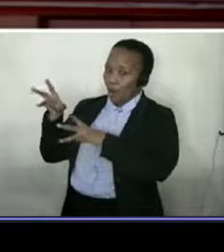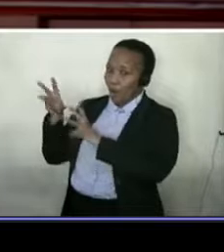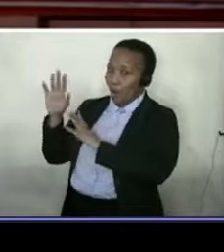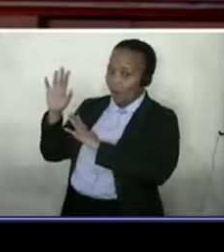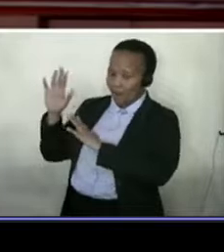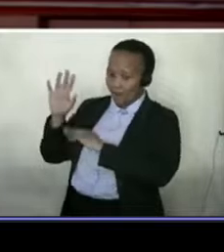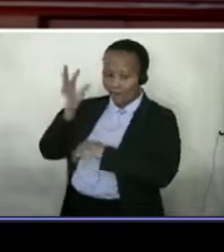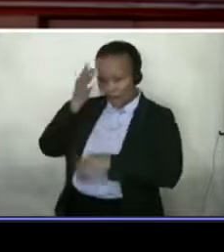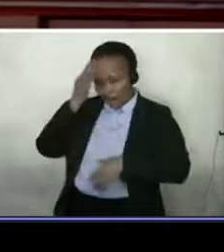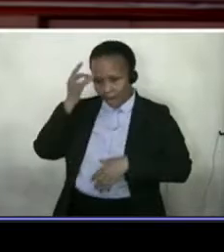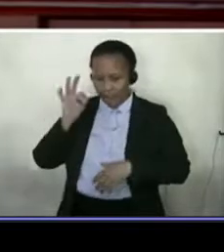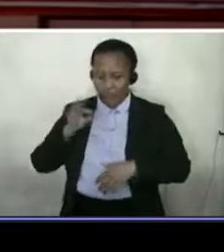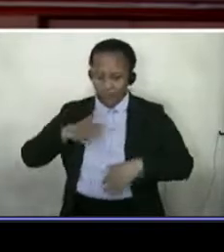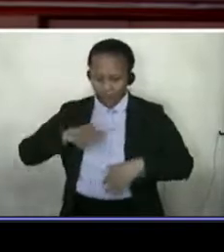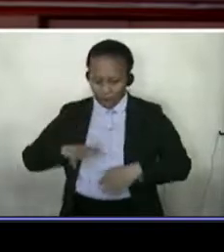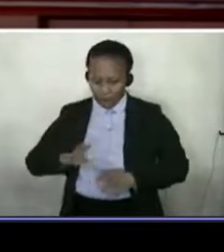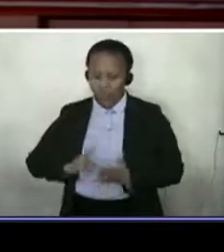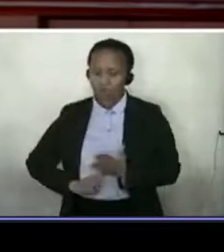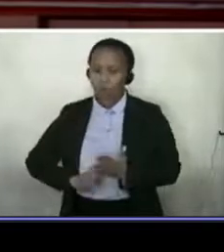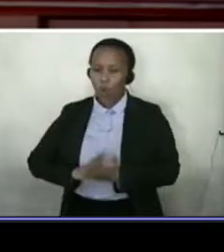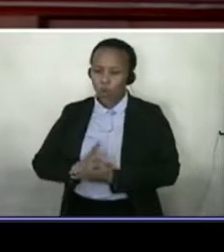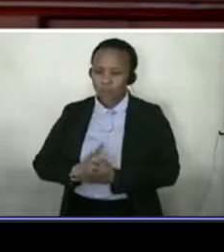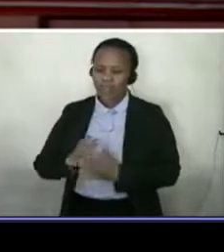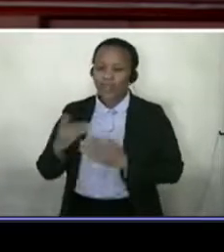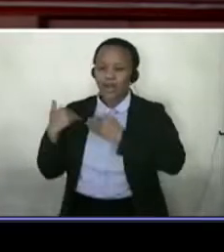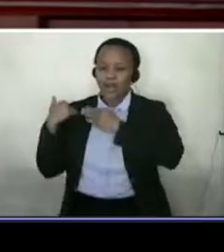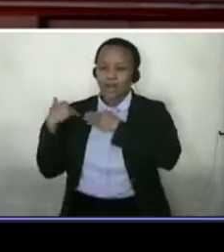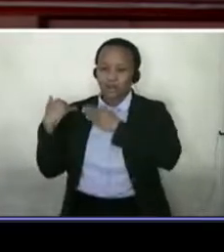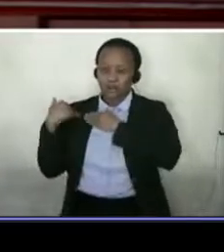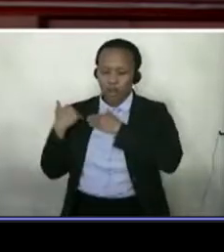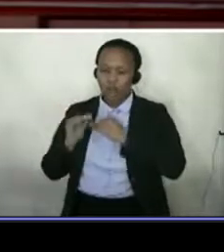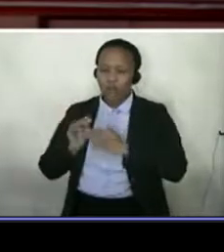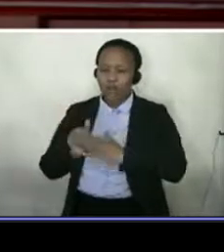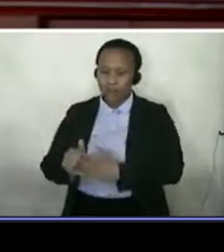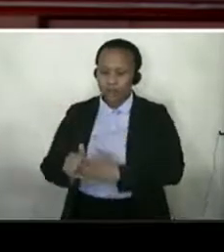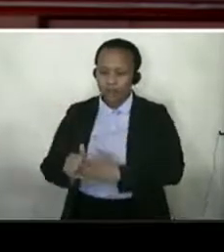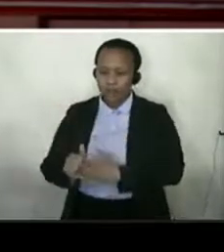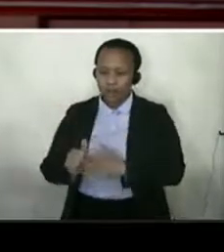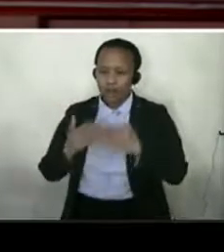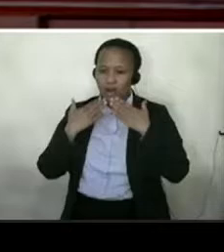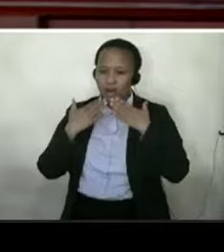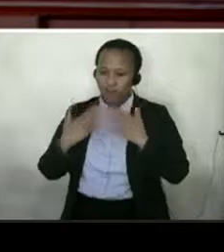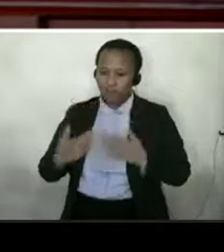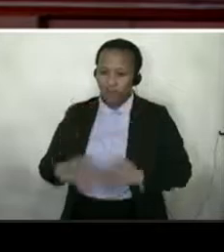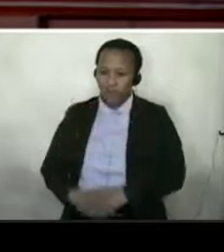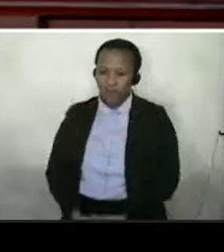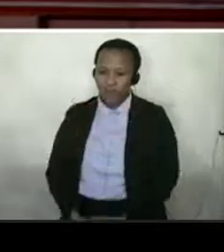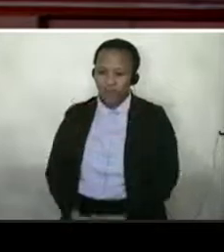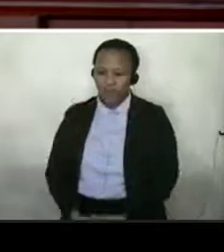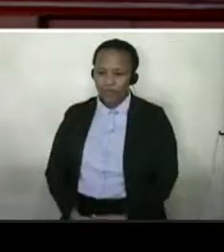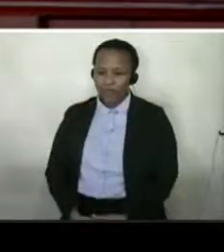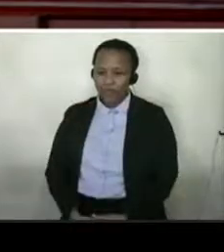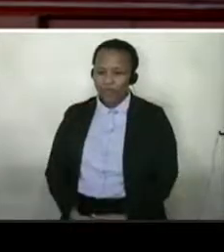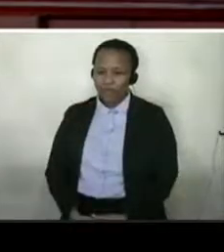needs, with honesty and accountable leaders. Thank you.